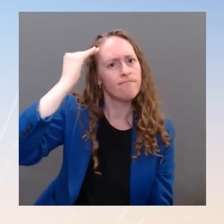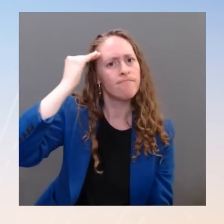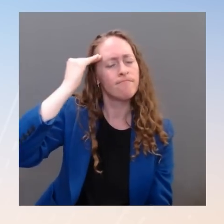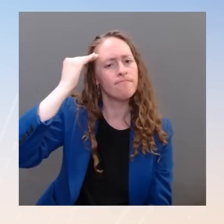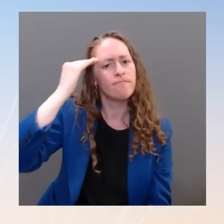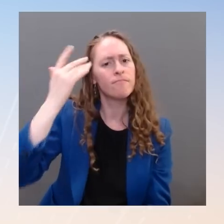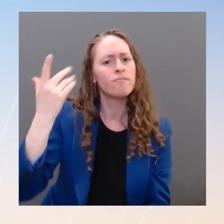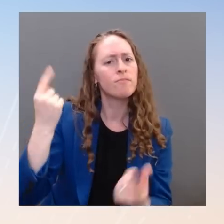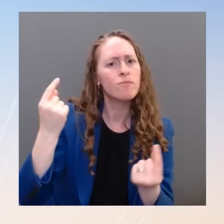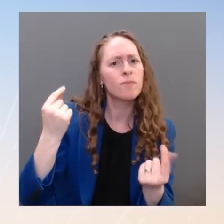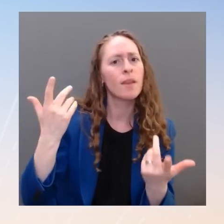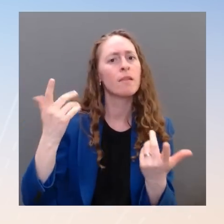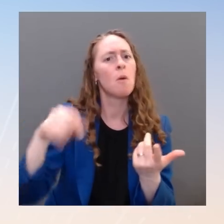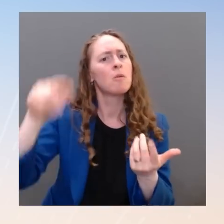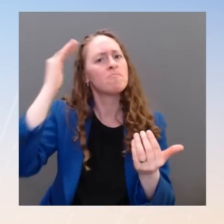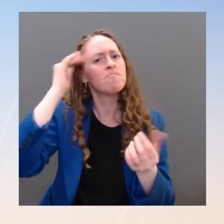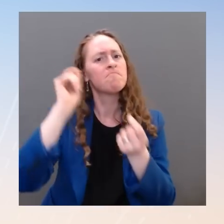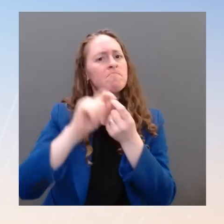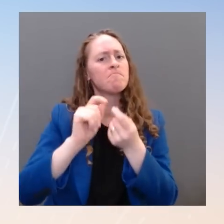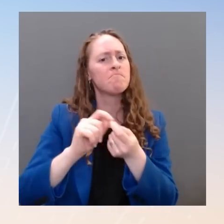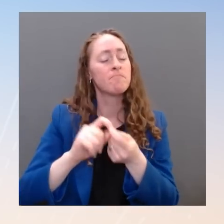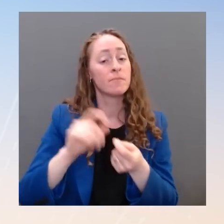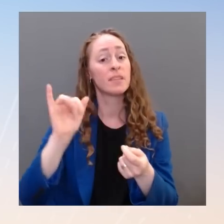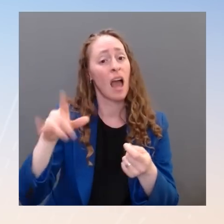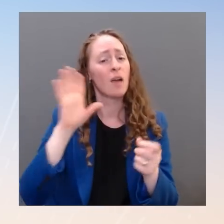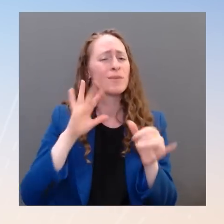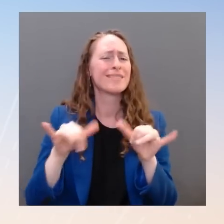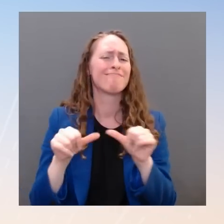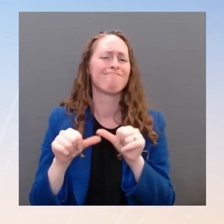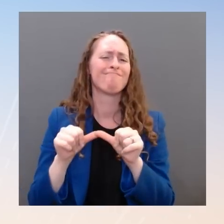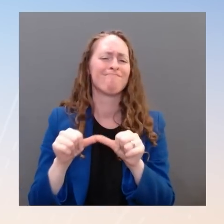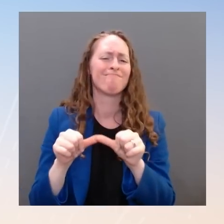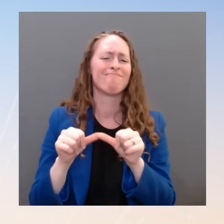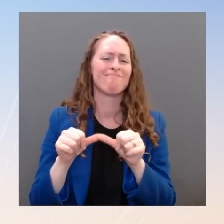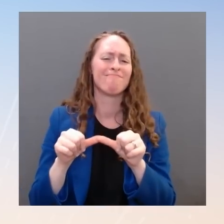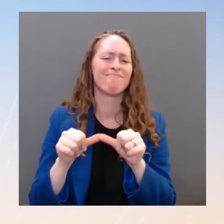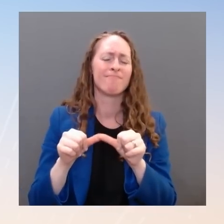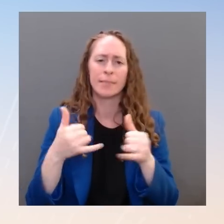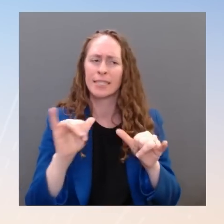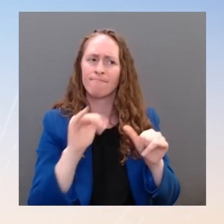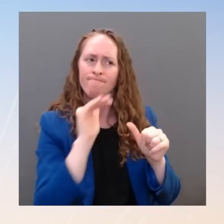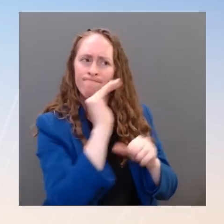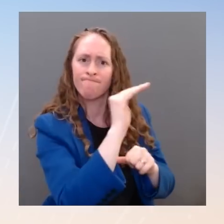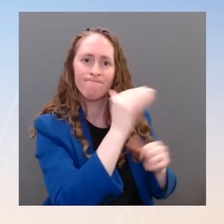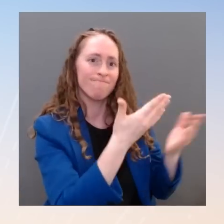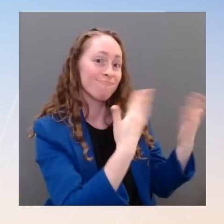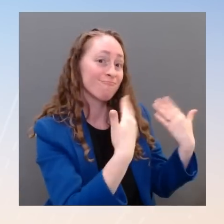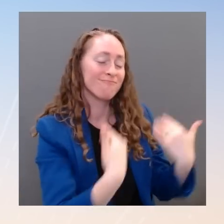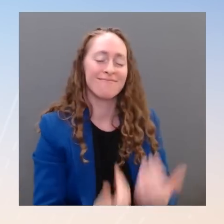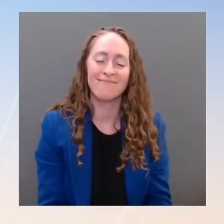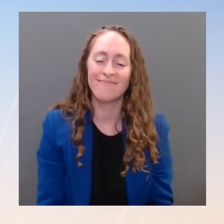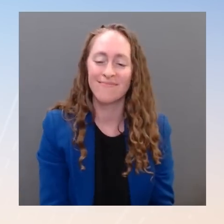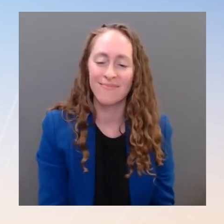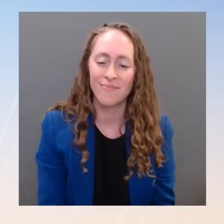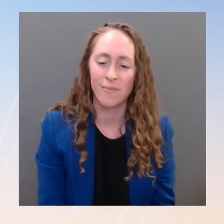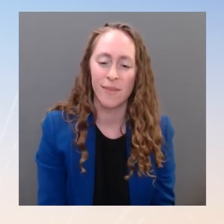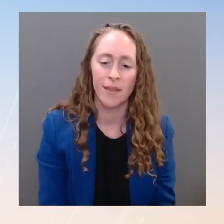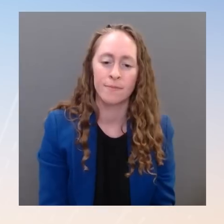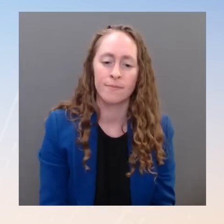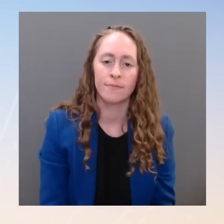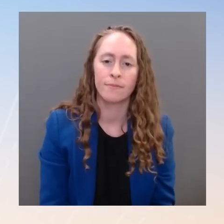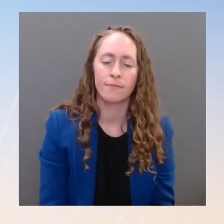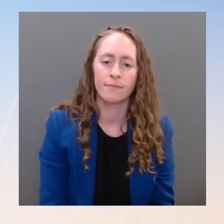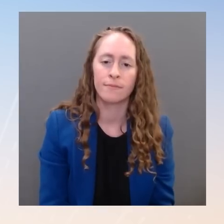any effort, I guess, you heard this a little bit from him today, talking about how Ukrainians are giving up their lives, so the